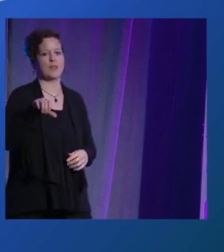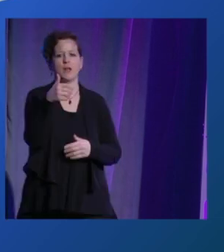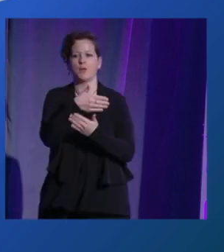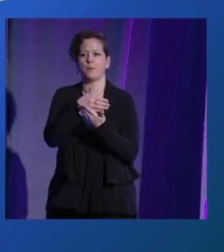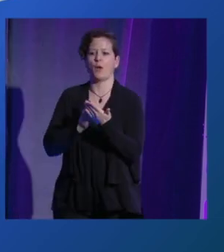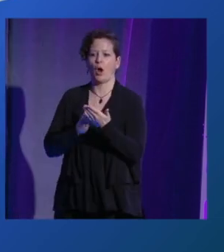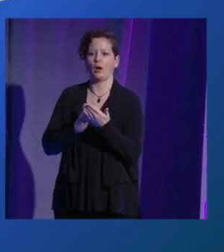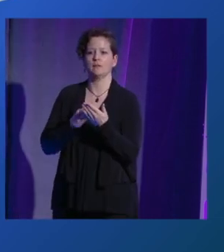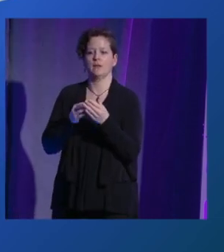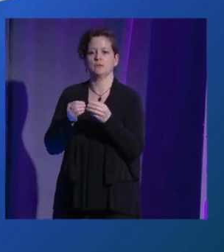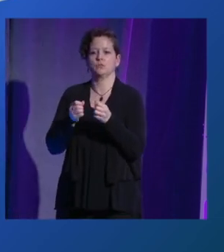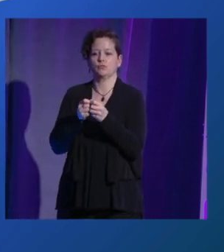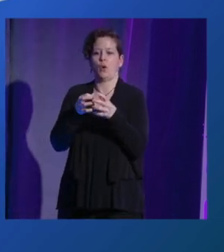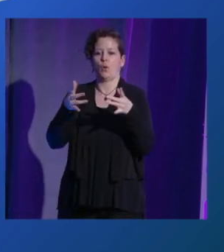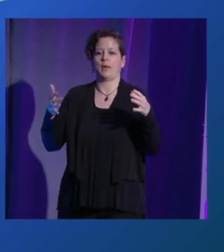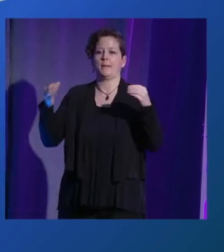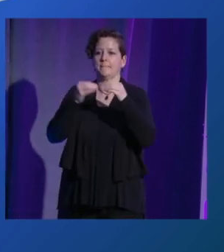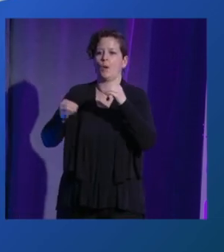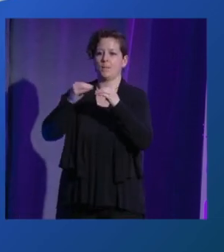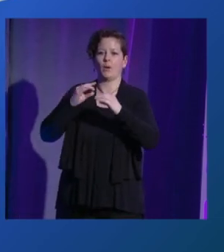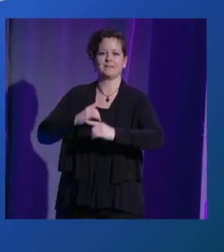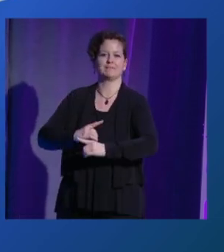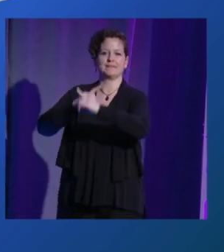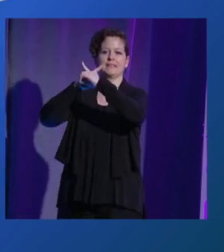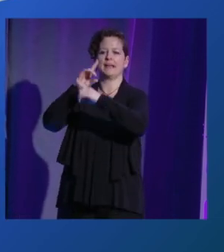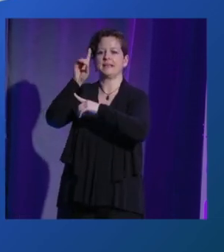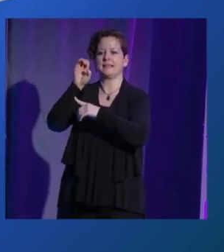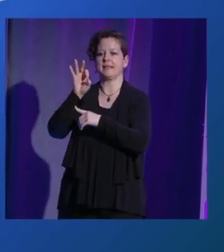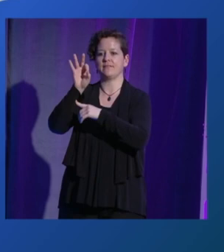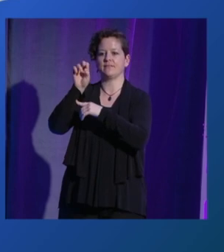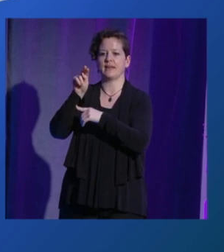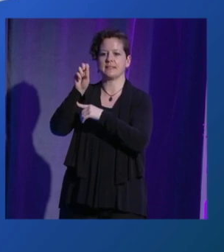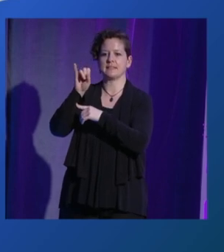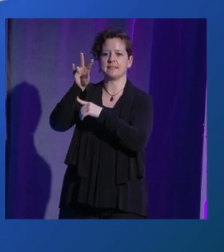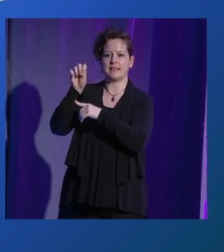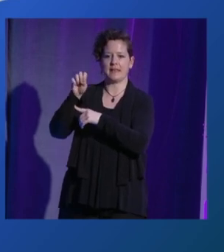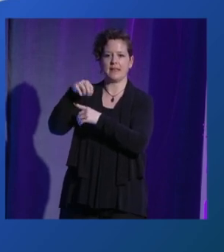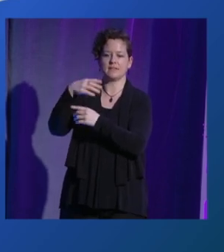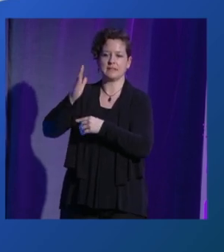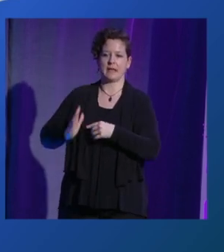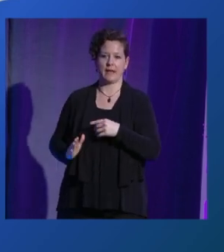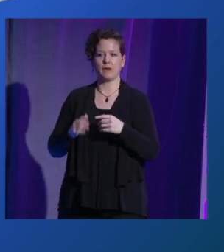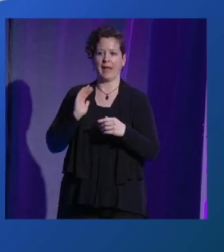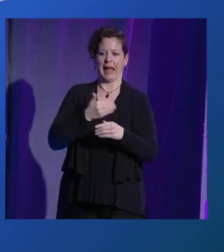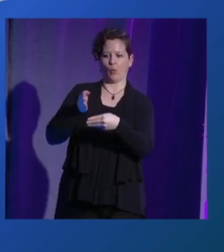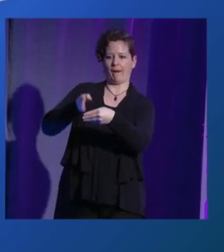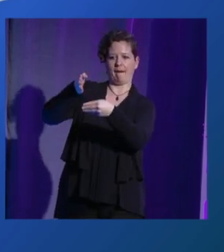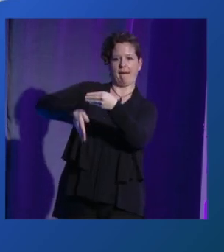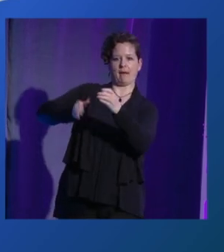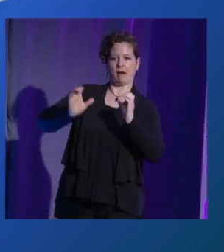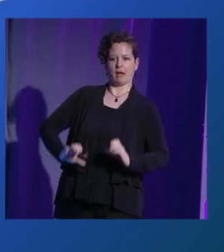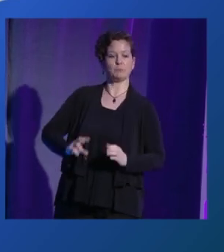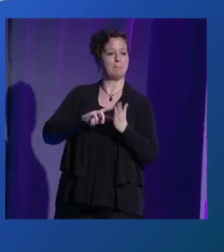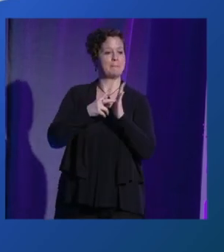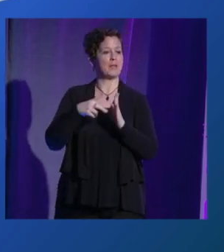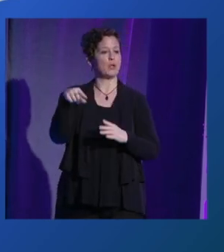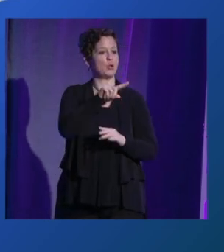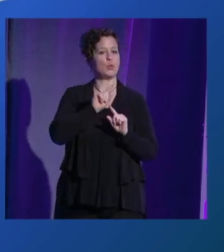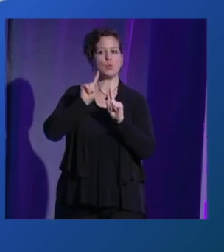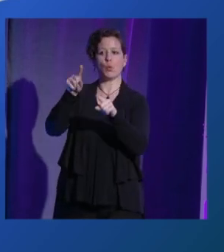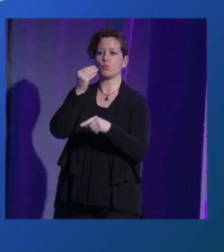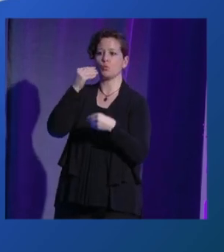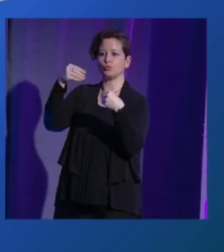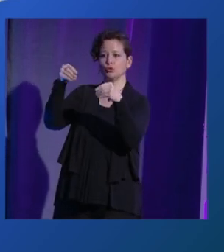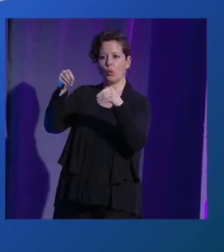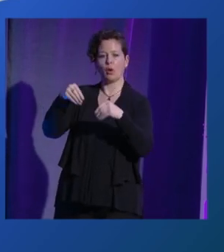defensive side and that's really about the the kind of contract that we have with our end customers so if you go to the grocery store and you look at the brands